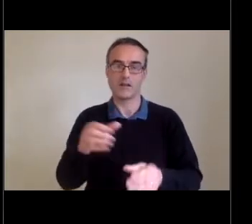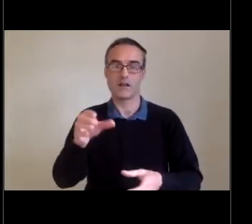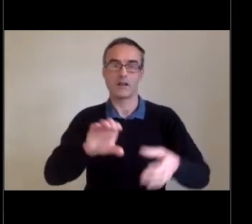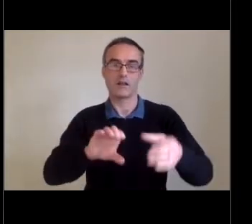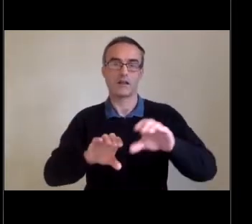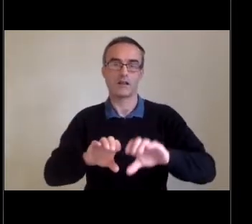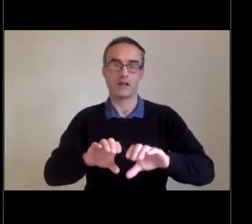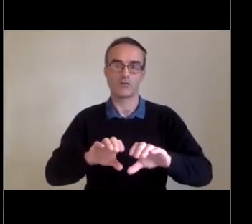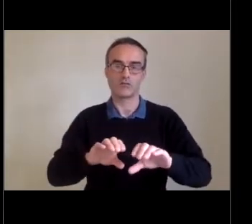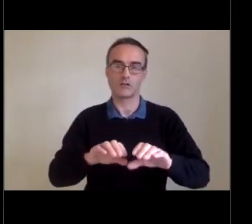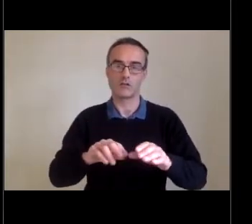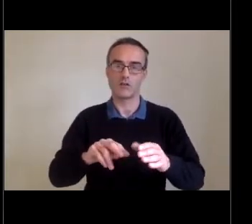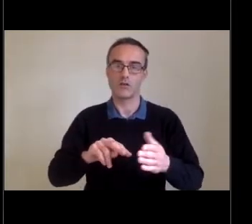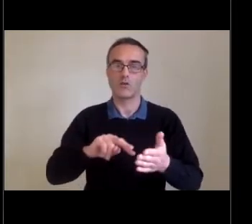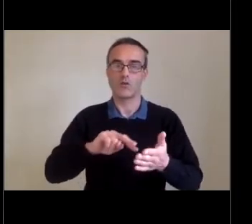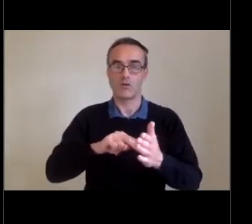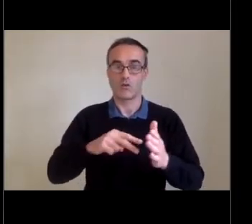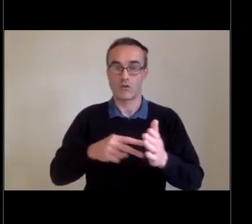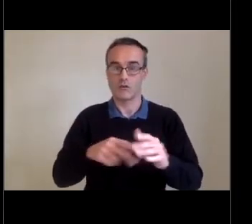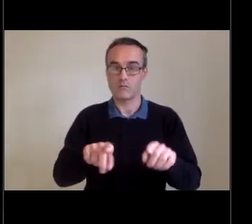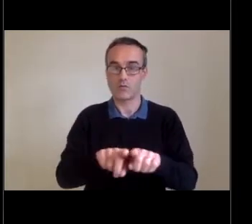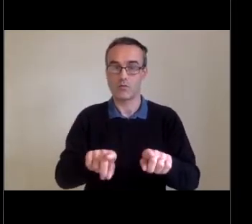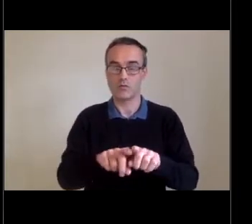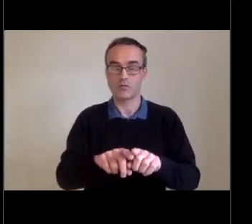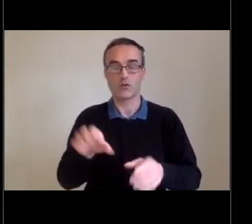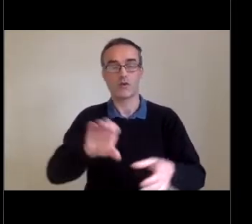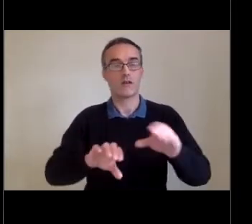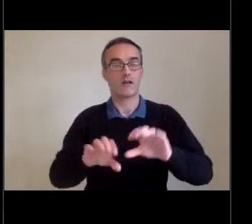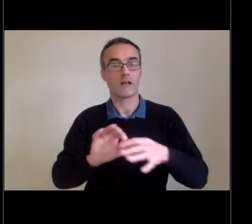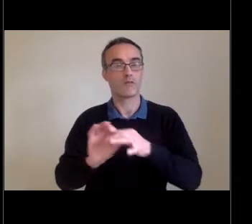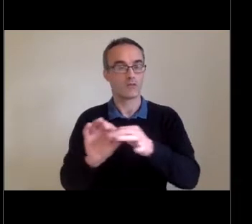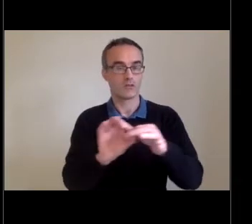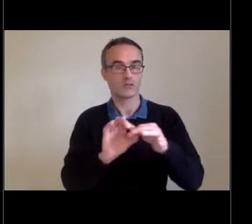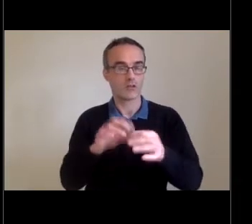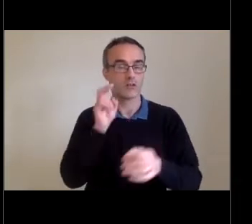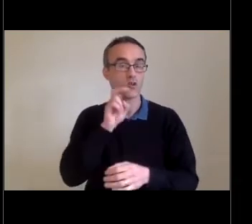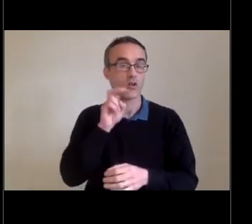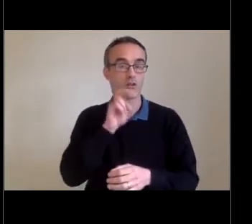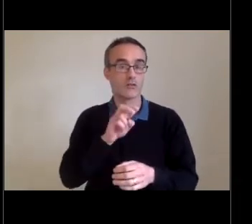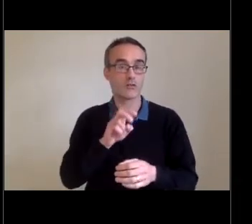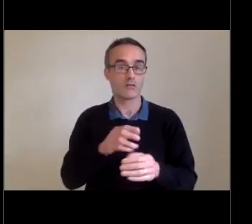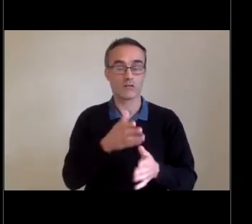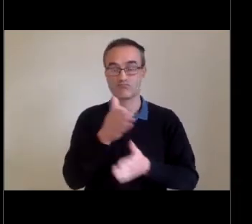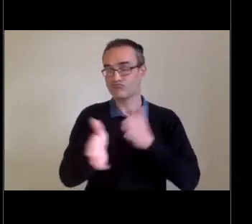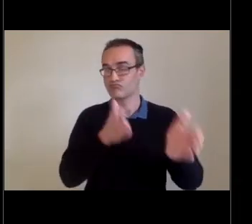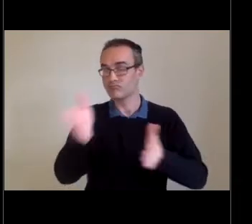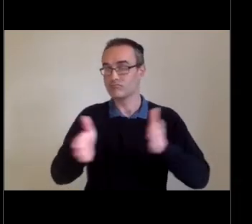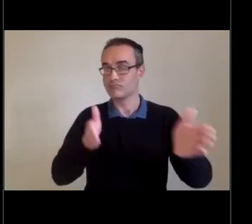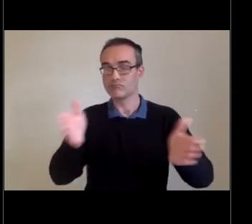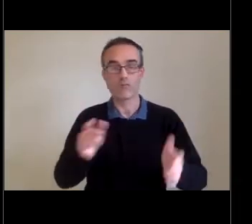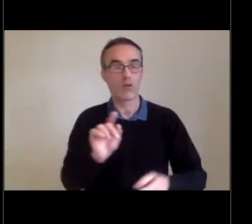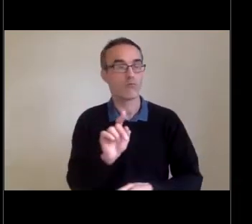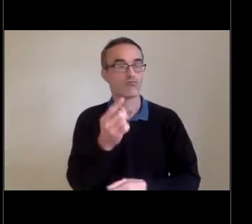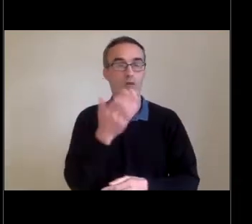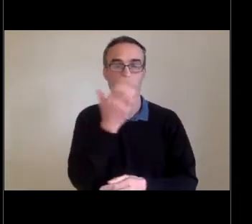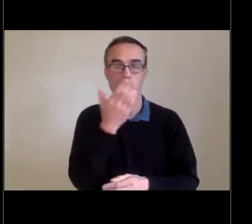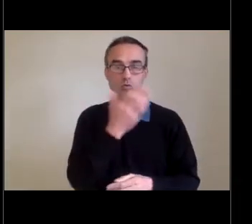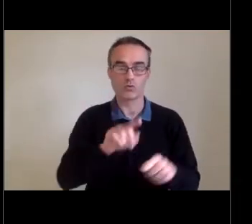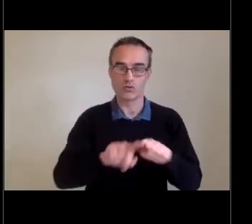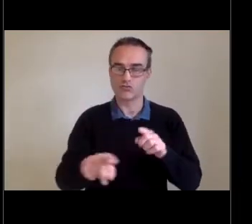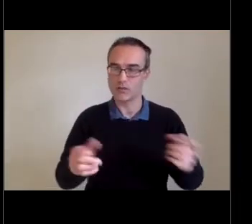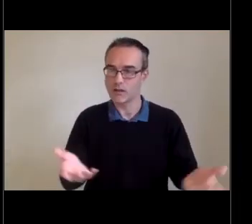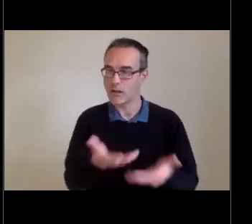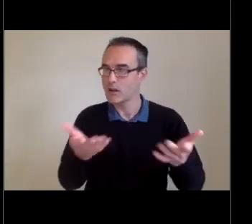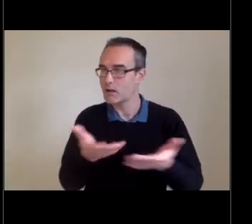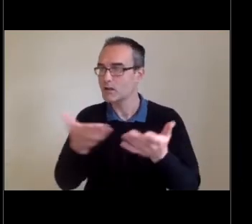divisions of Chemical Society of Nigeria, go to these secondary schools and have breakfast with them. It encouraged the girls to now